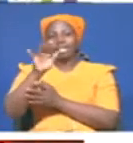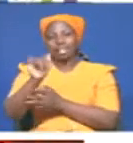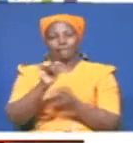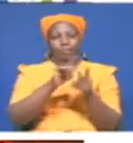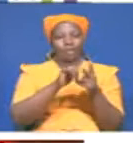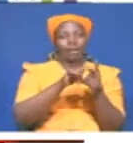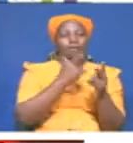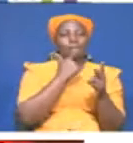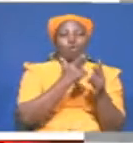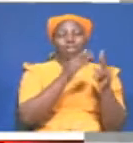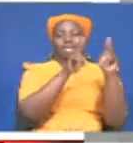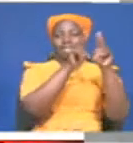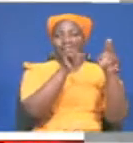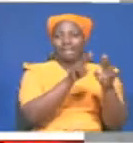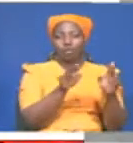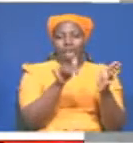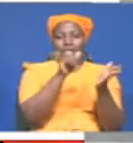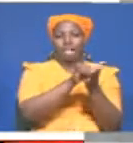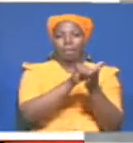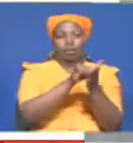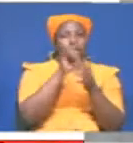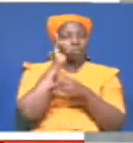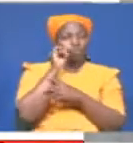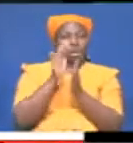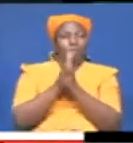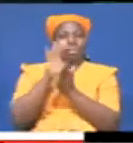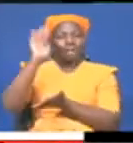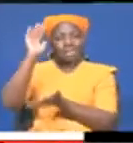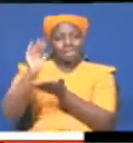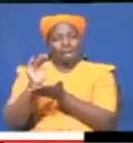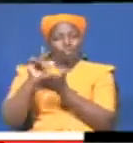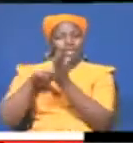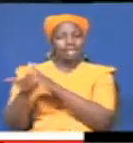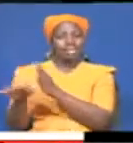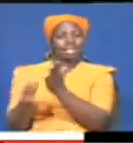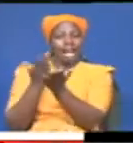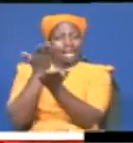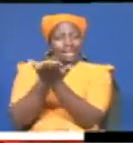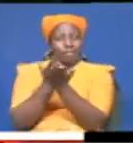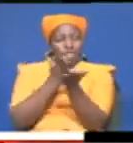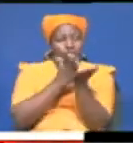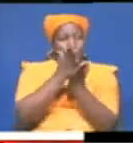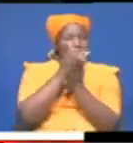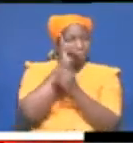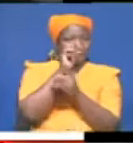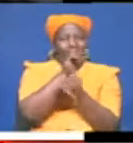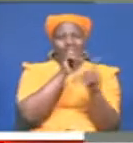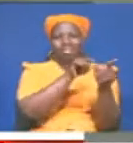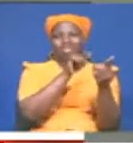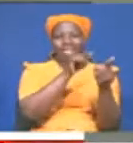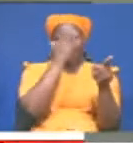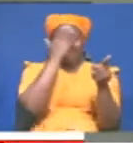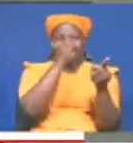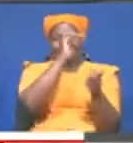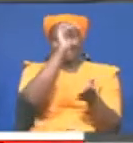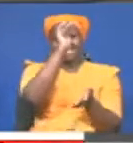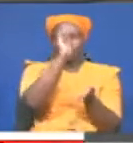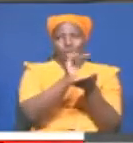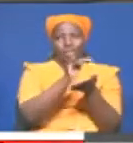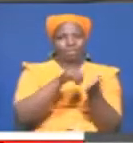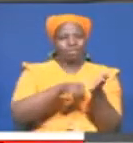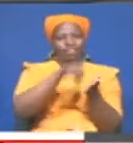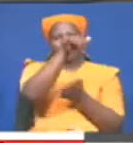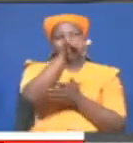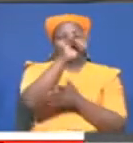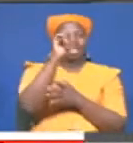International Airport, Mombasa, with the drastic reductions in arrivals through Mombasa blamed on reduced charter flights. Uganda is Kenya's